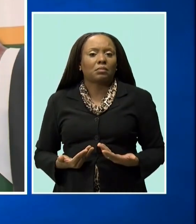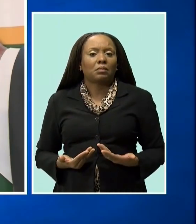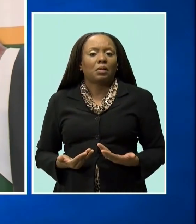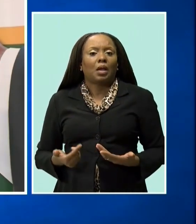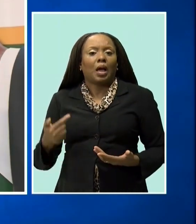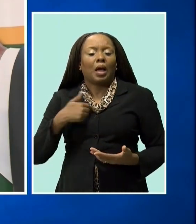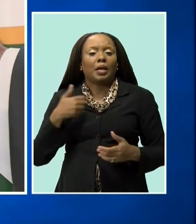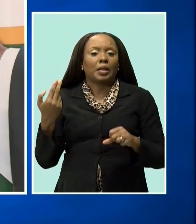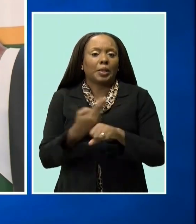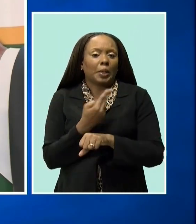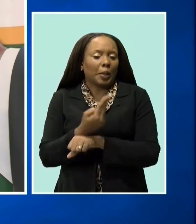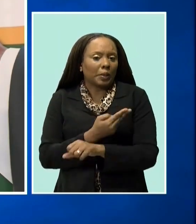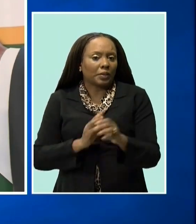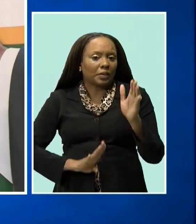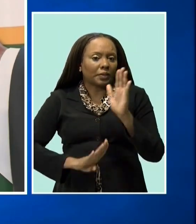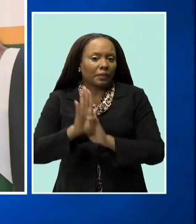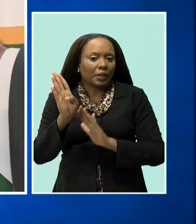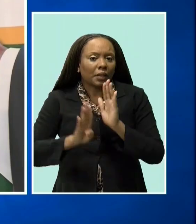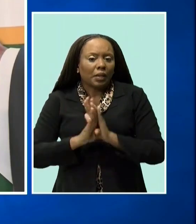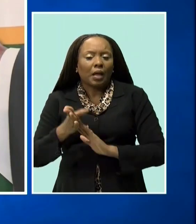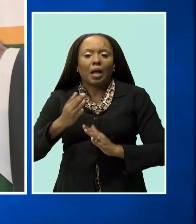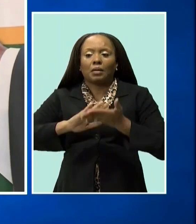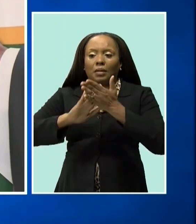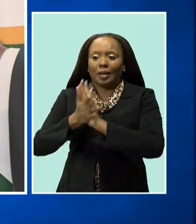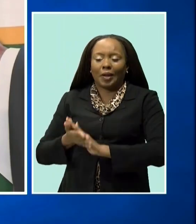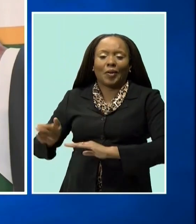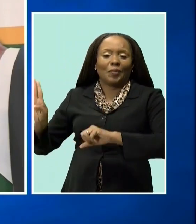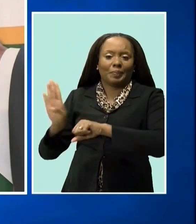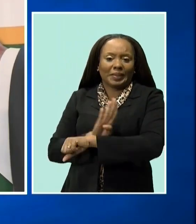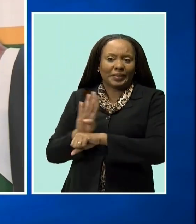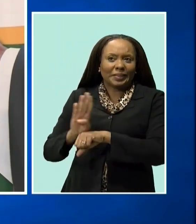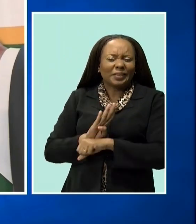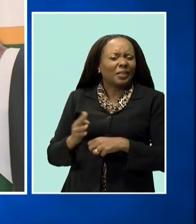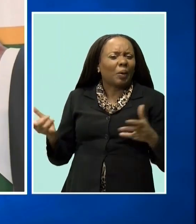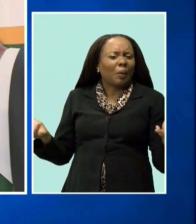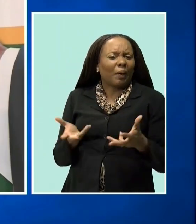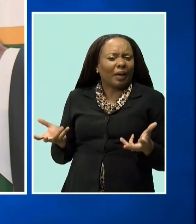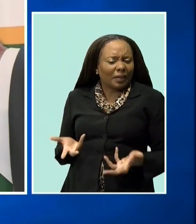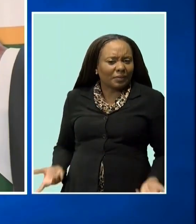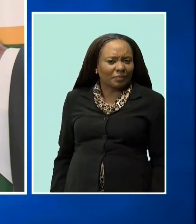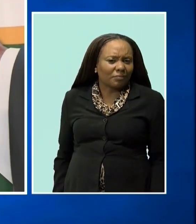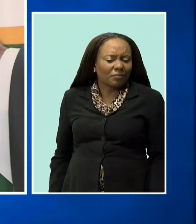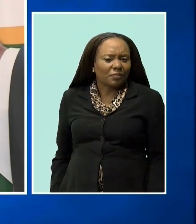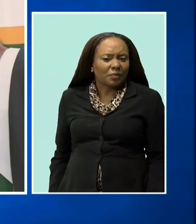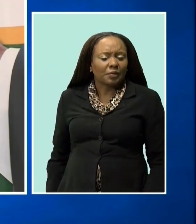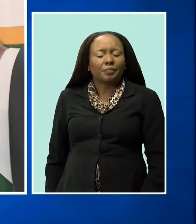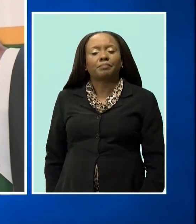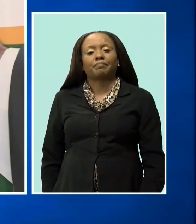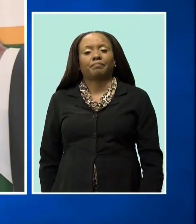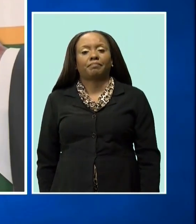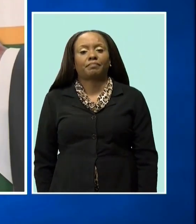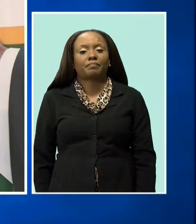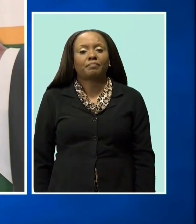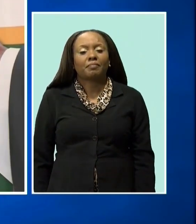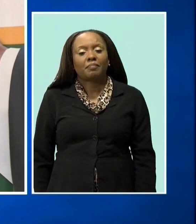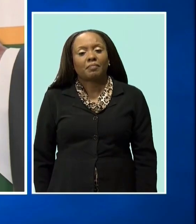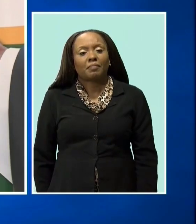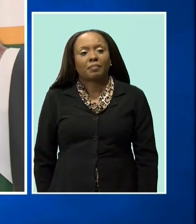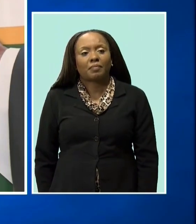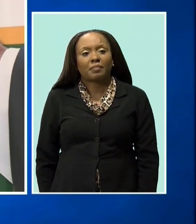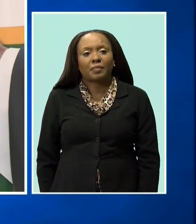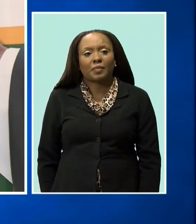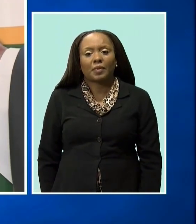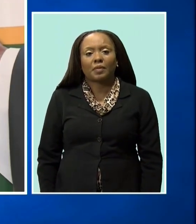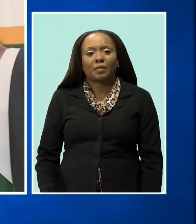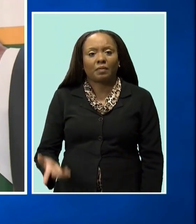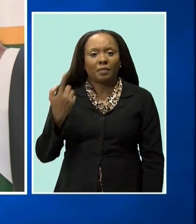develop into a business venture. And it is really, for me, very